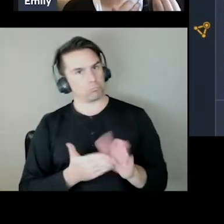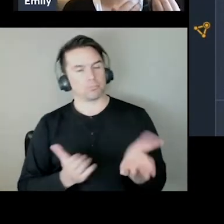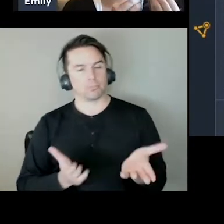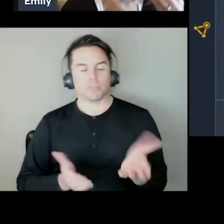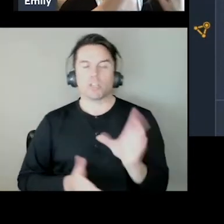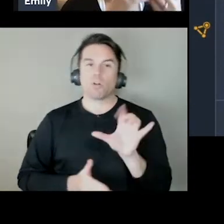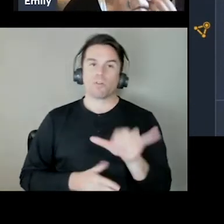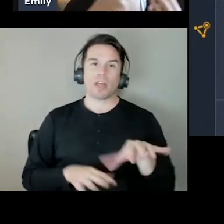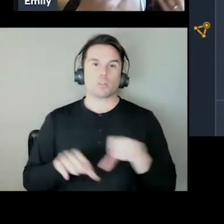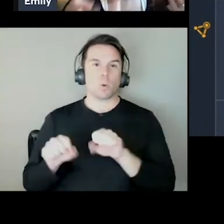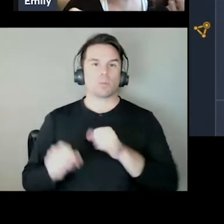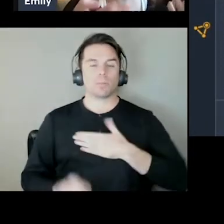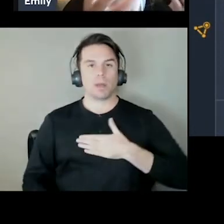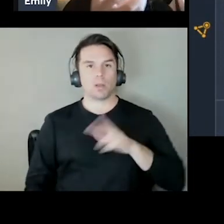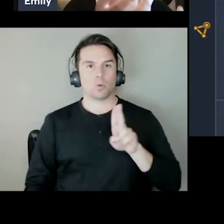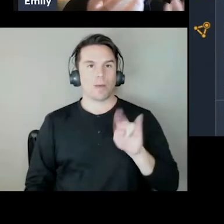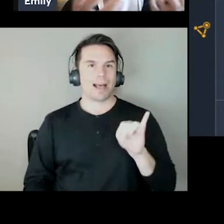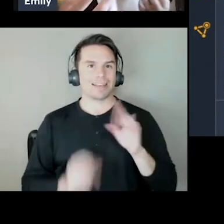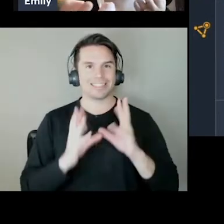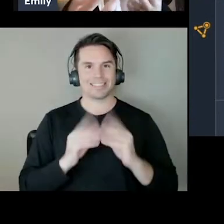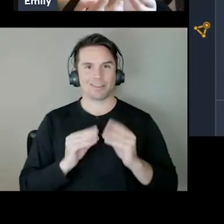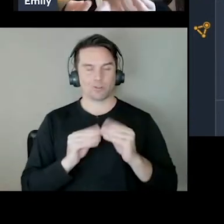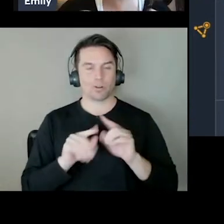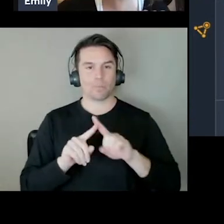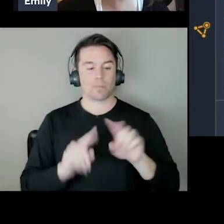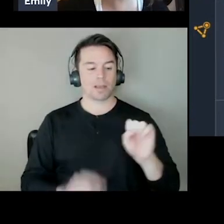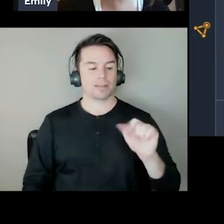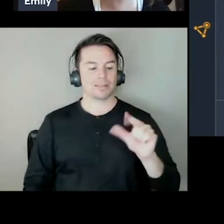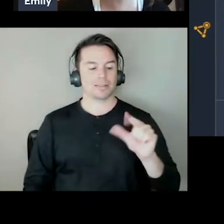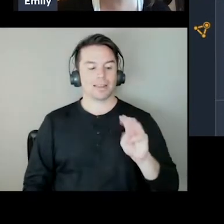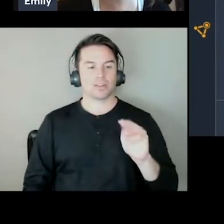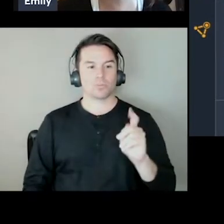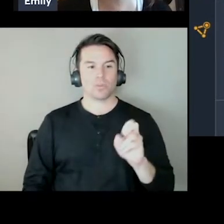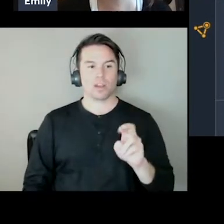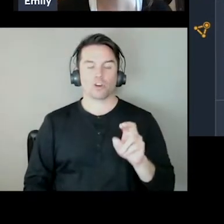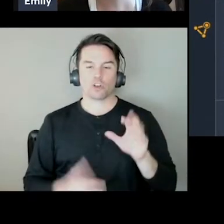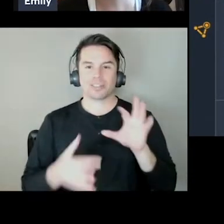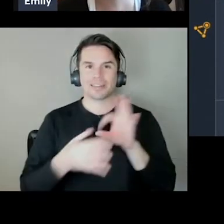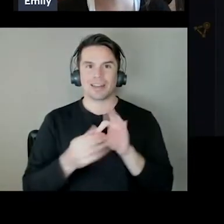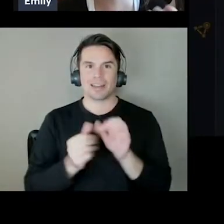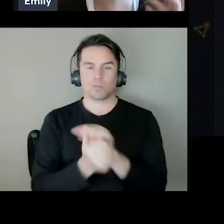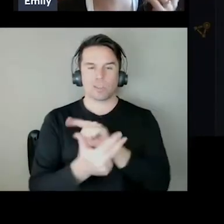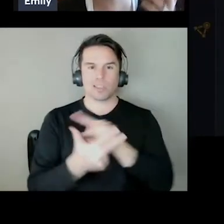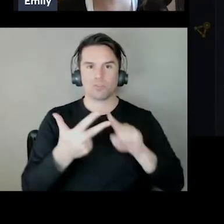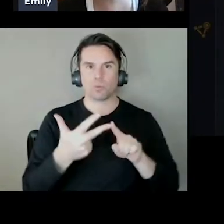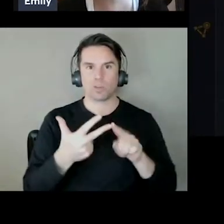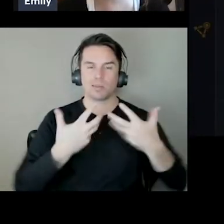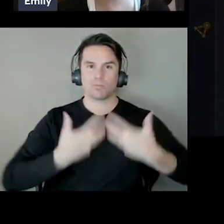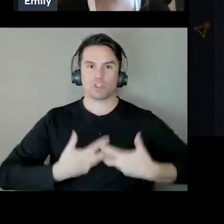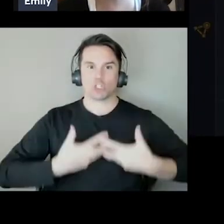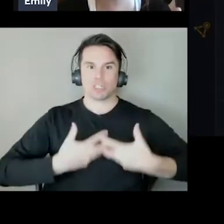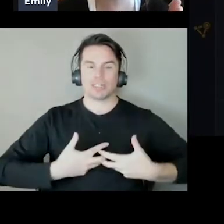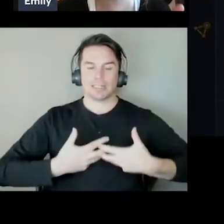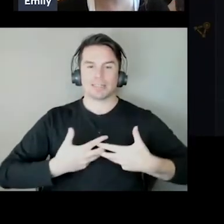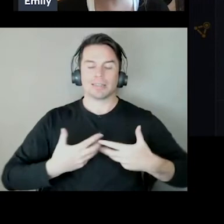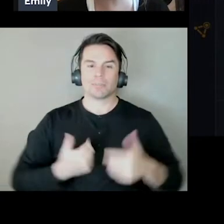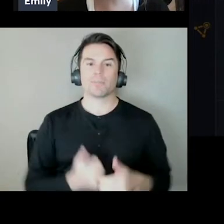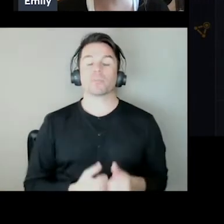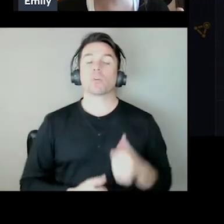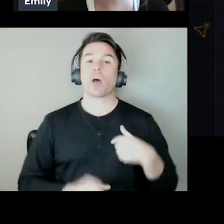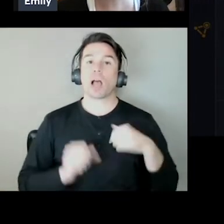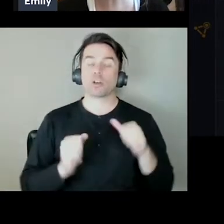UI session. But then SageMaker is connecting me out to these 3 different machines. So I can literally go in, I